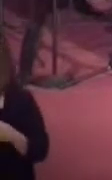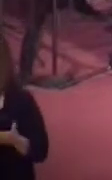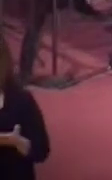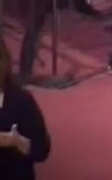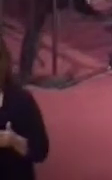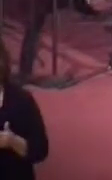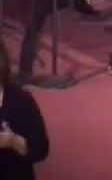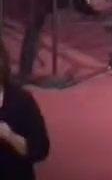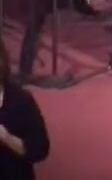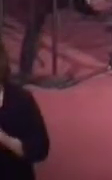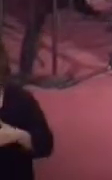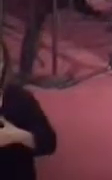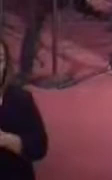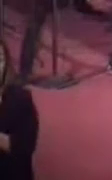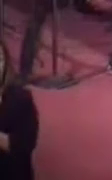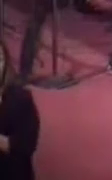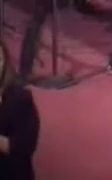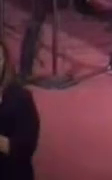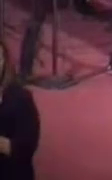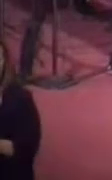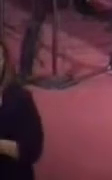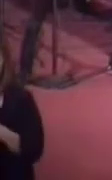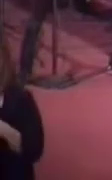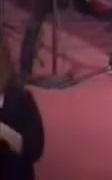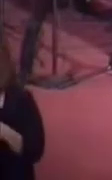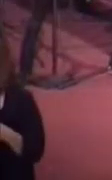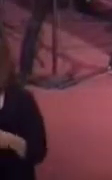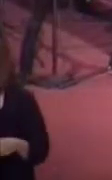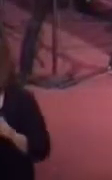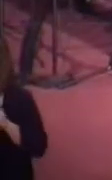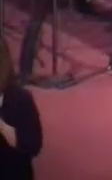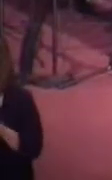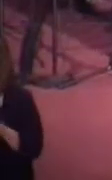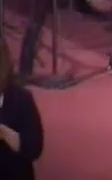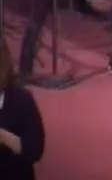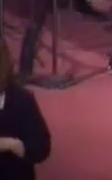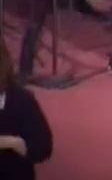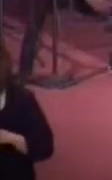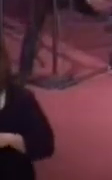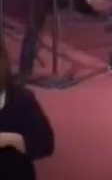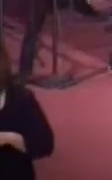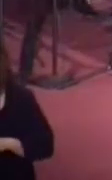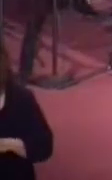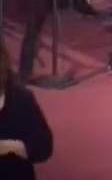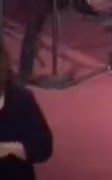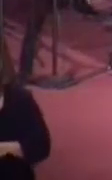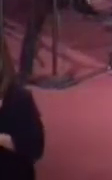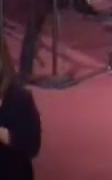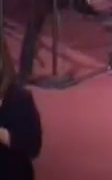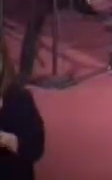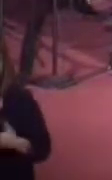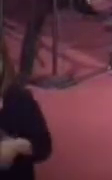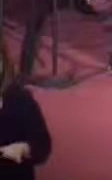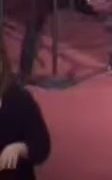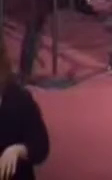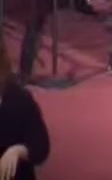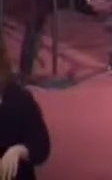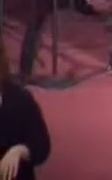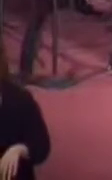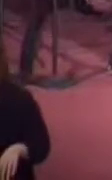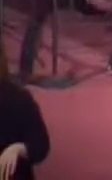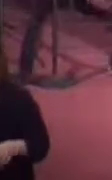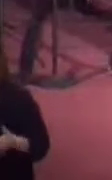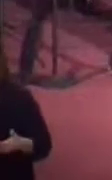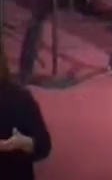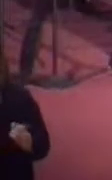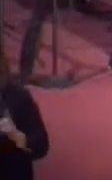things don't go your way? Do you give God thanks when you're diagnosed with a disease or you lose your job or something bad happens to you? Do